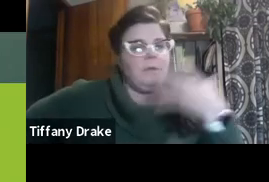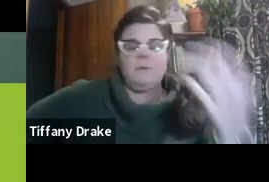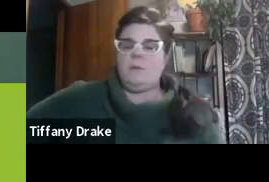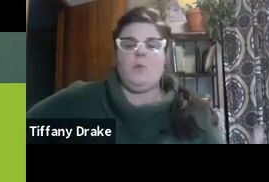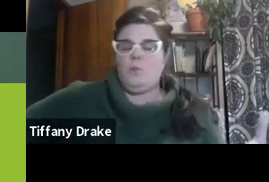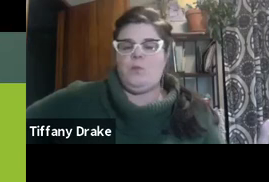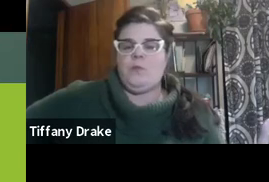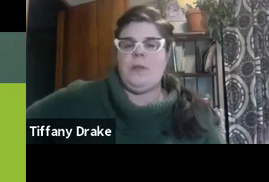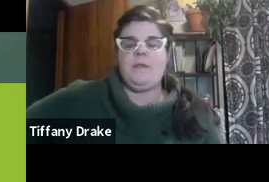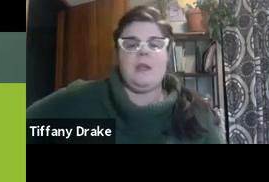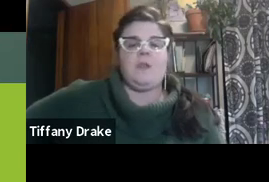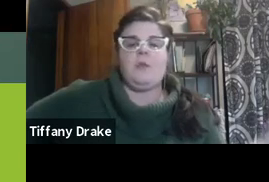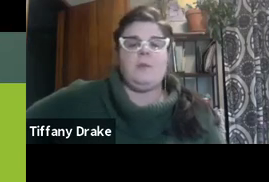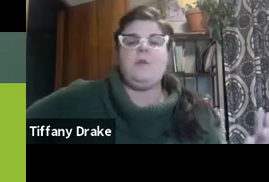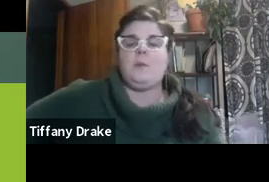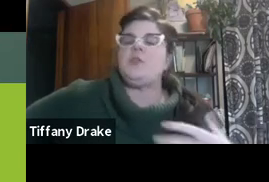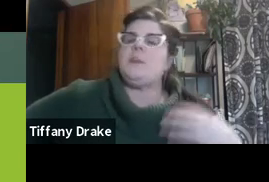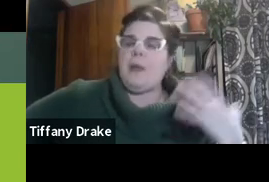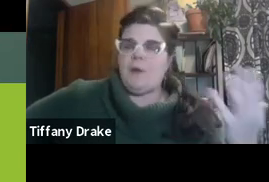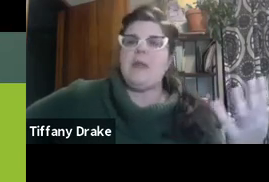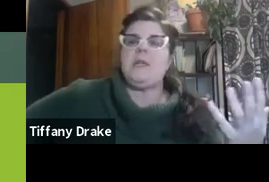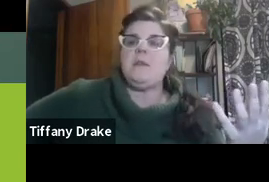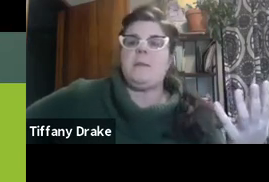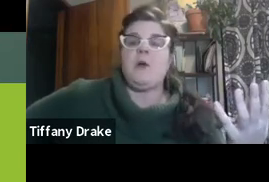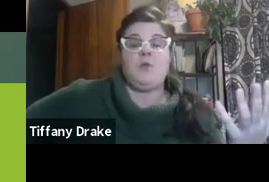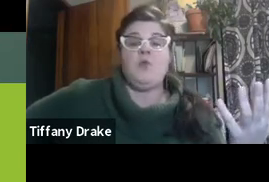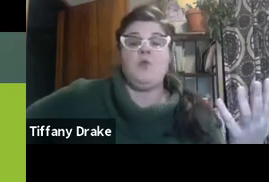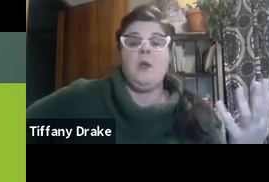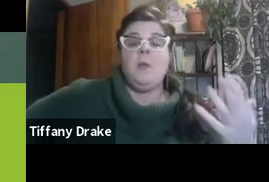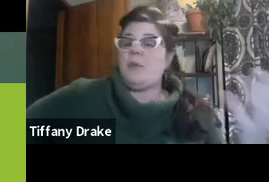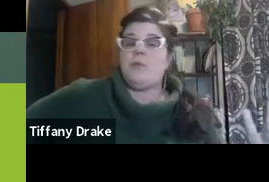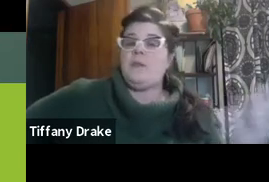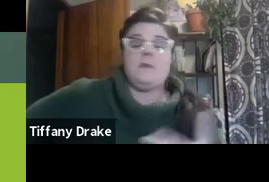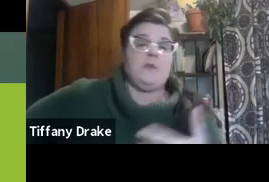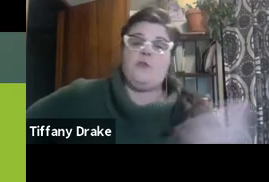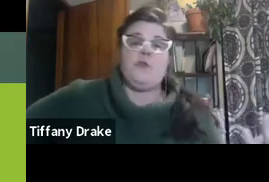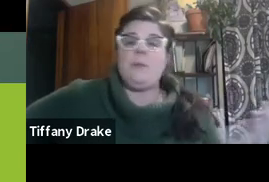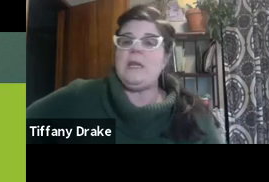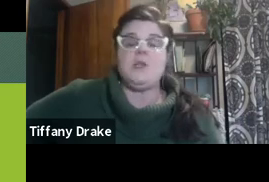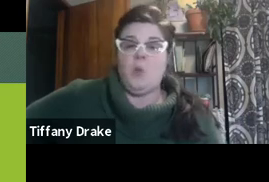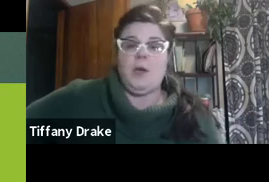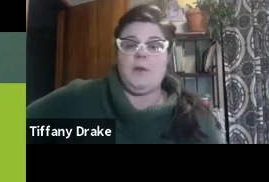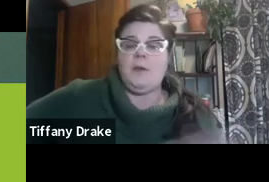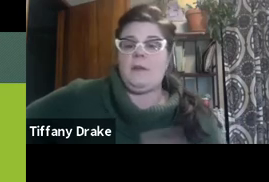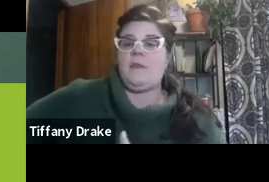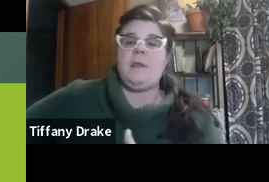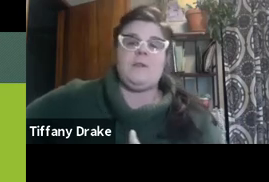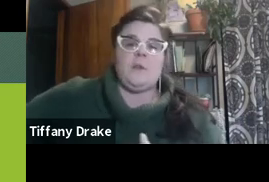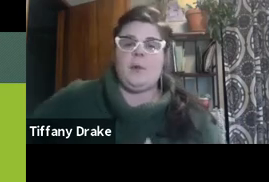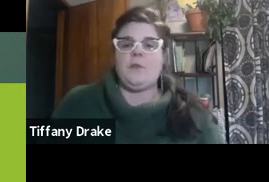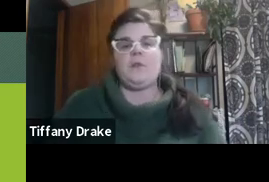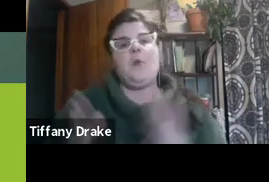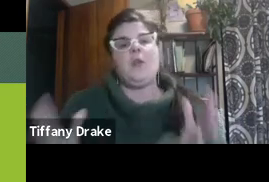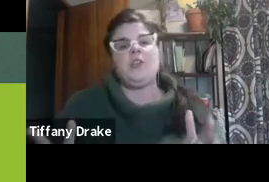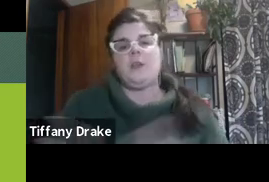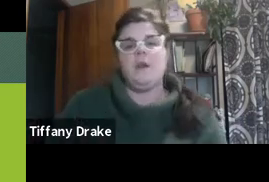about sibling sexual abuse, but just about their ideas about who brothers and sisters should be to one another, that siblings are